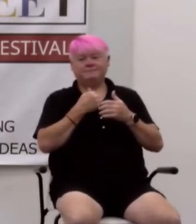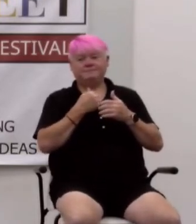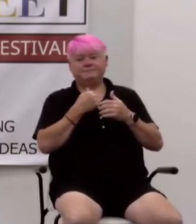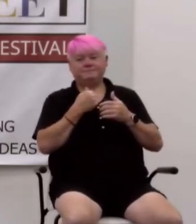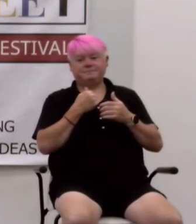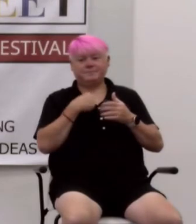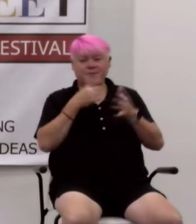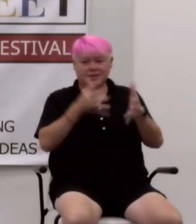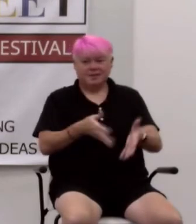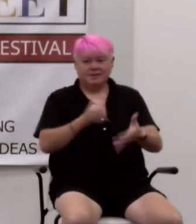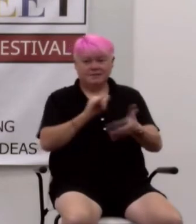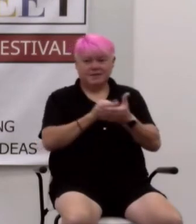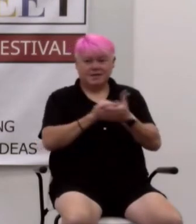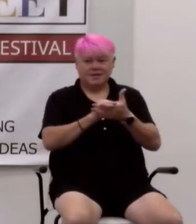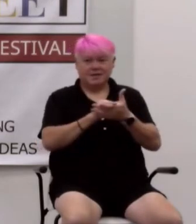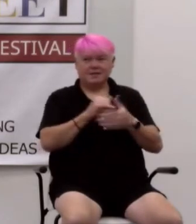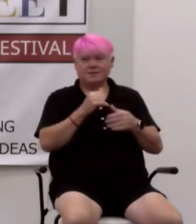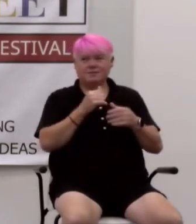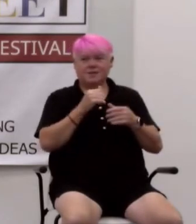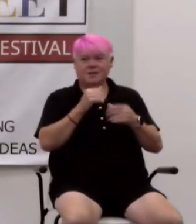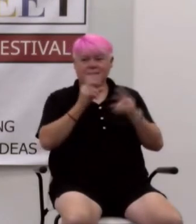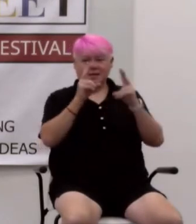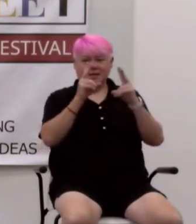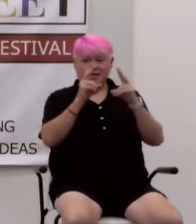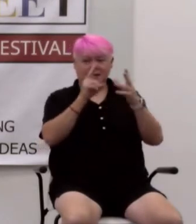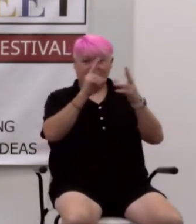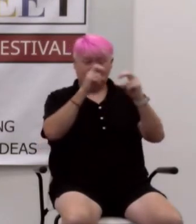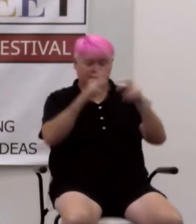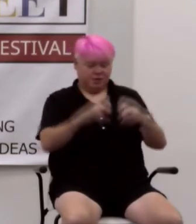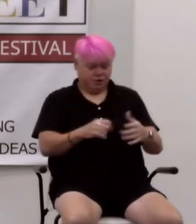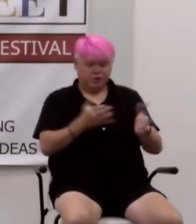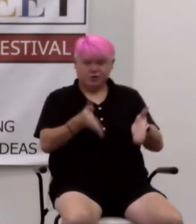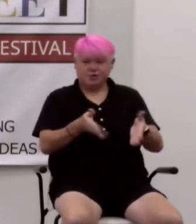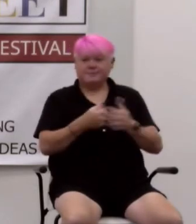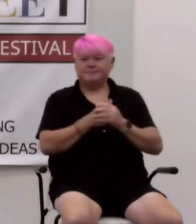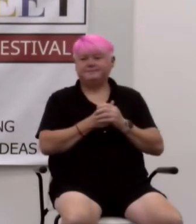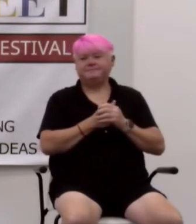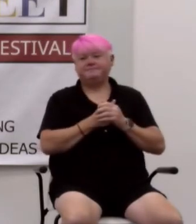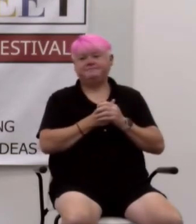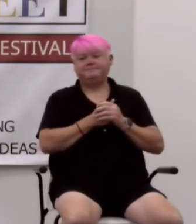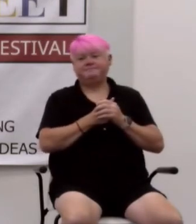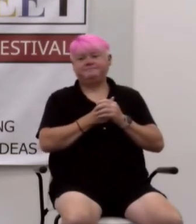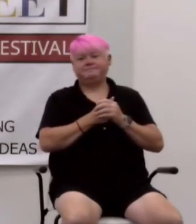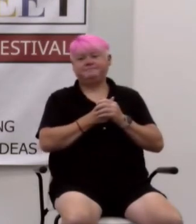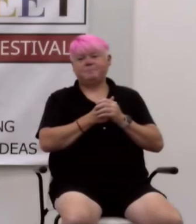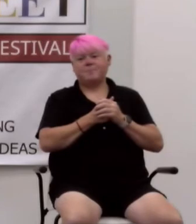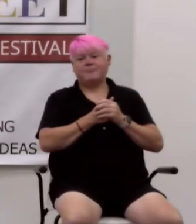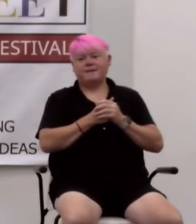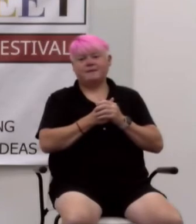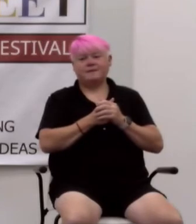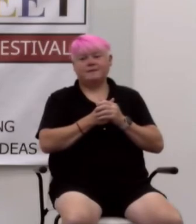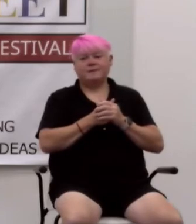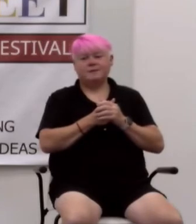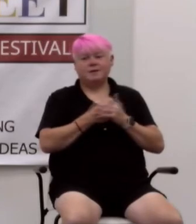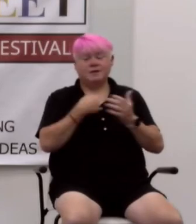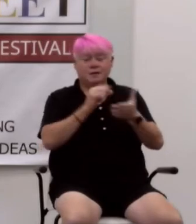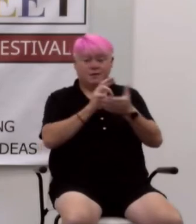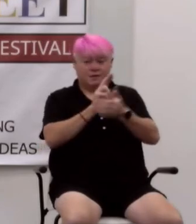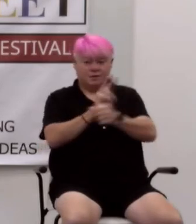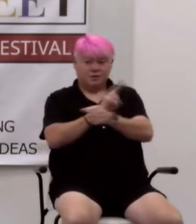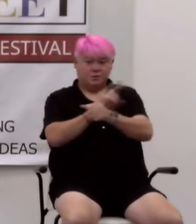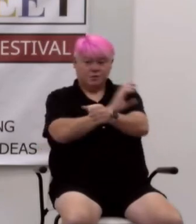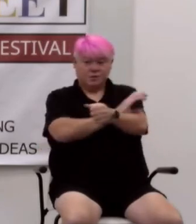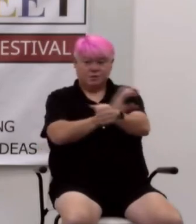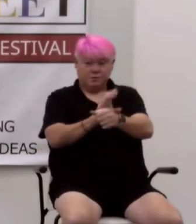that to the typesetter, but some imagine it as a book. So I use a computer and I